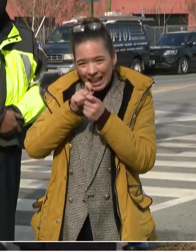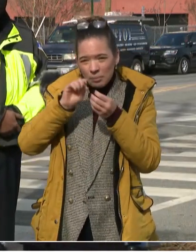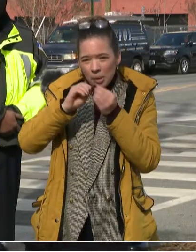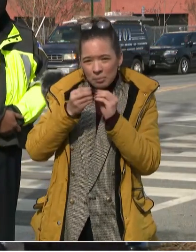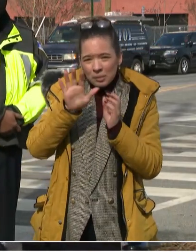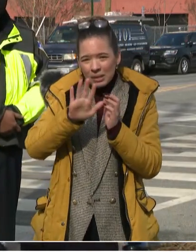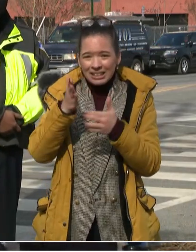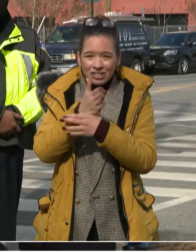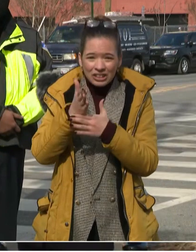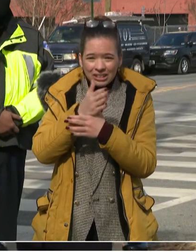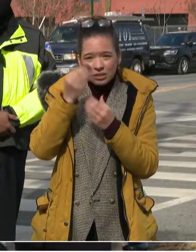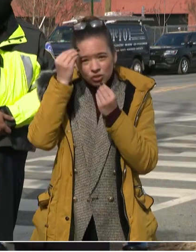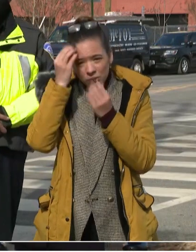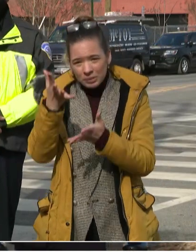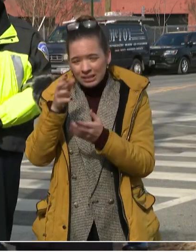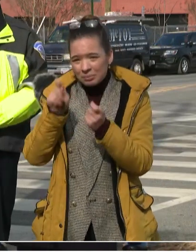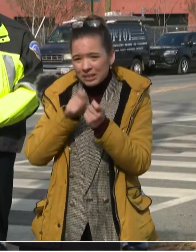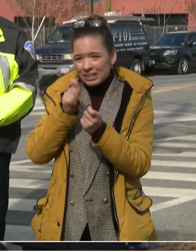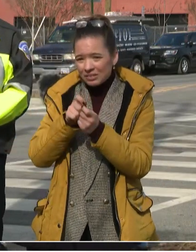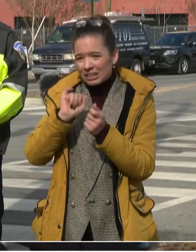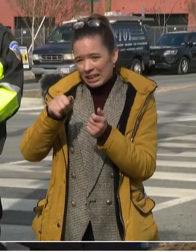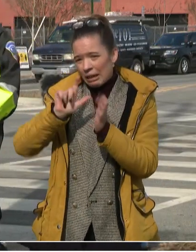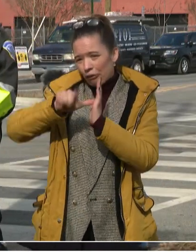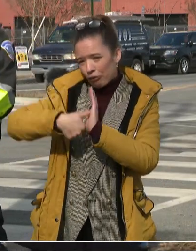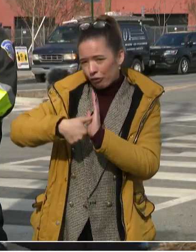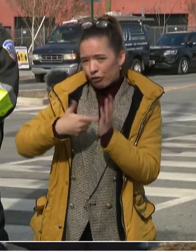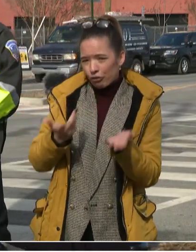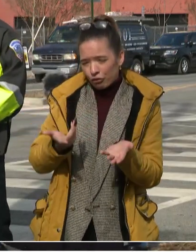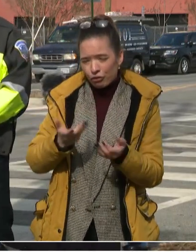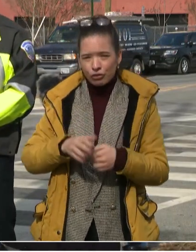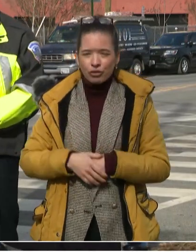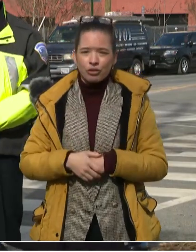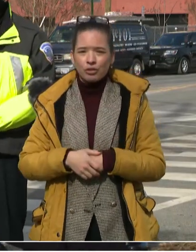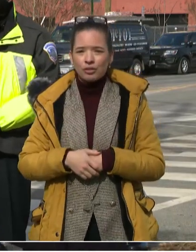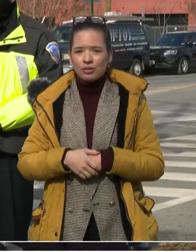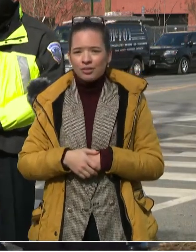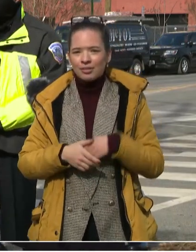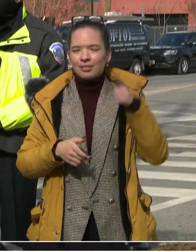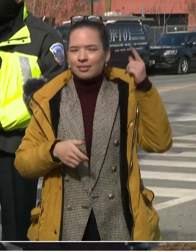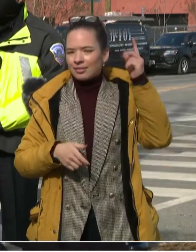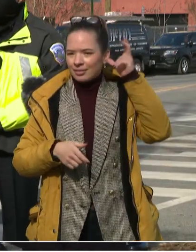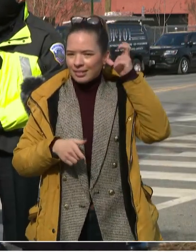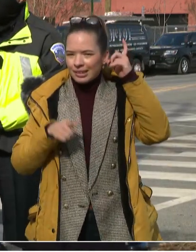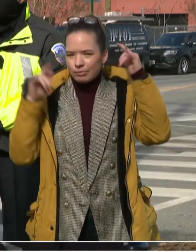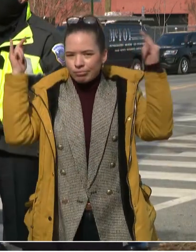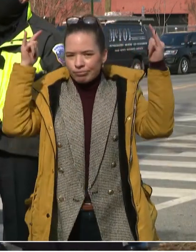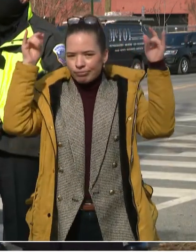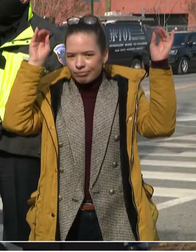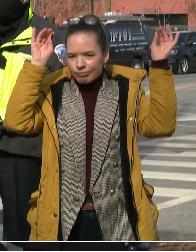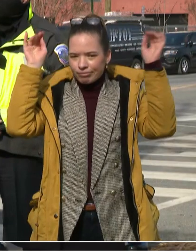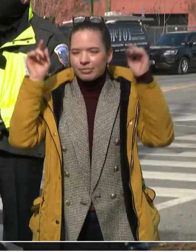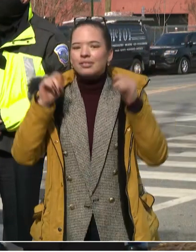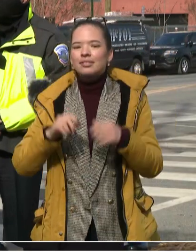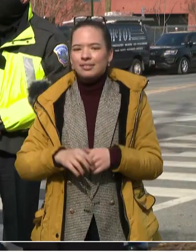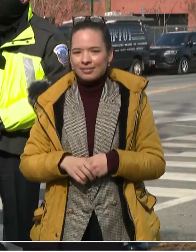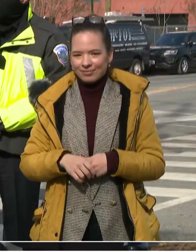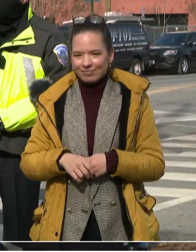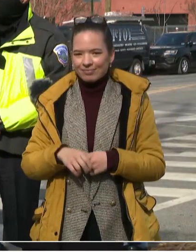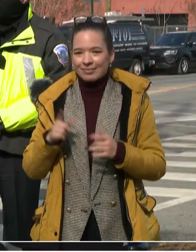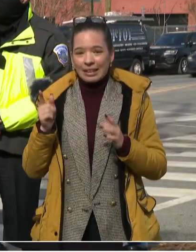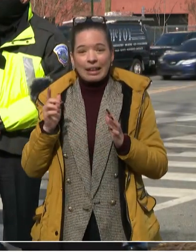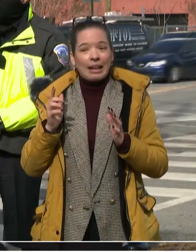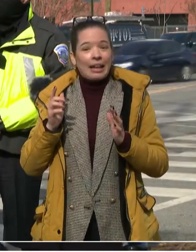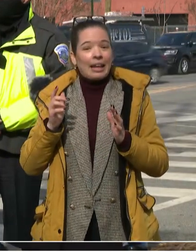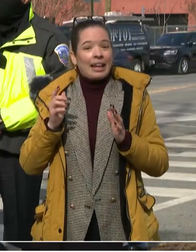that information specifically a little later. But the other thing that we're seeing, when I look at, for example, and we talked about